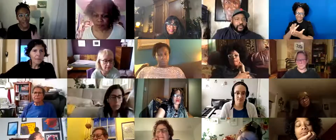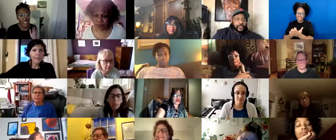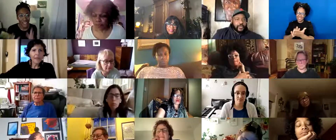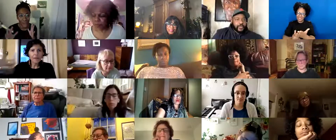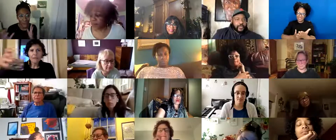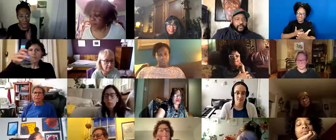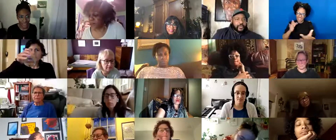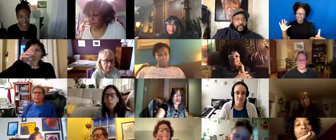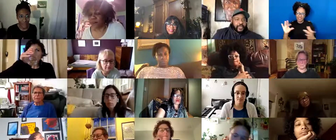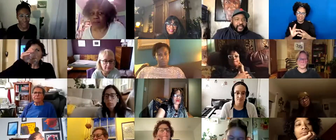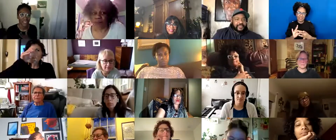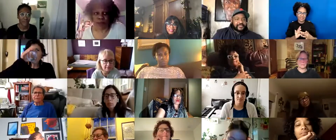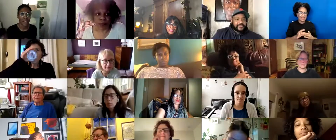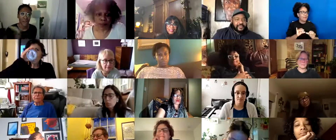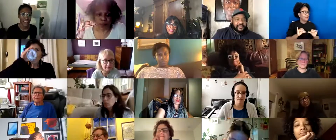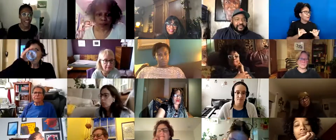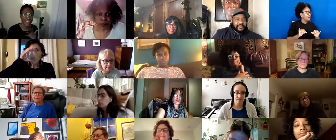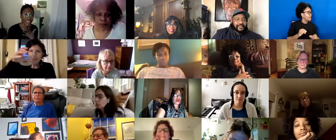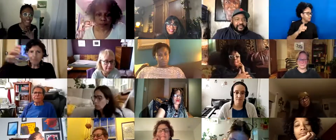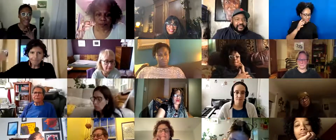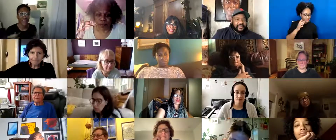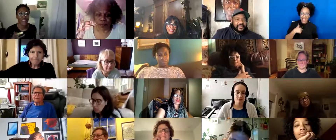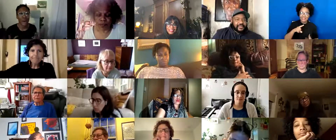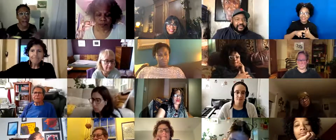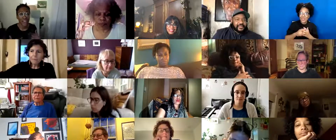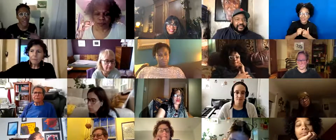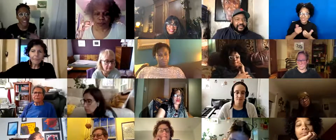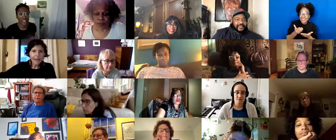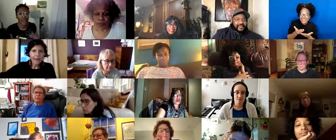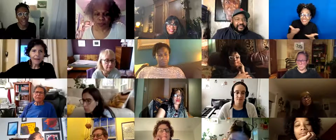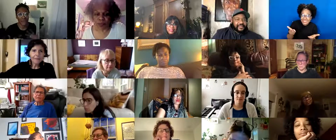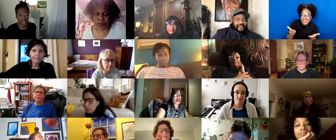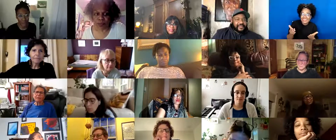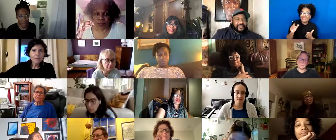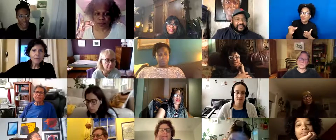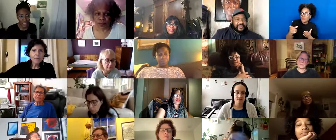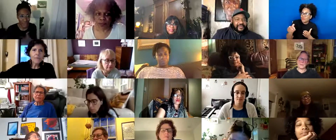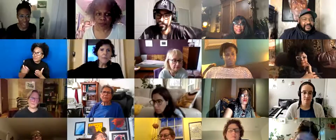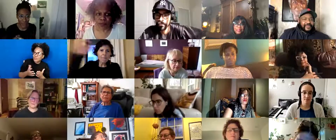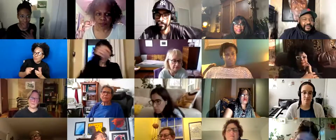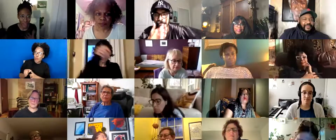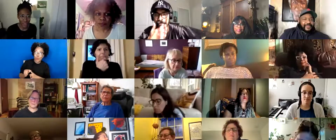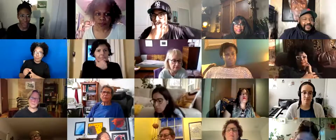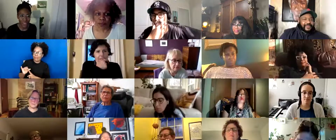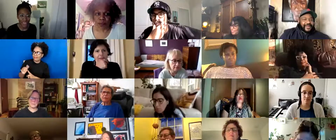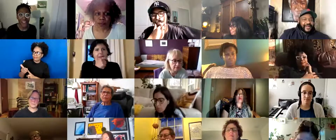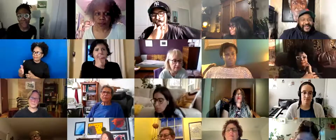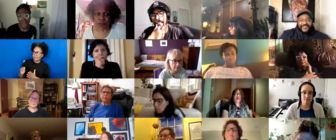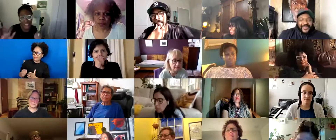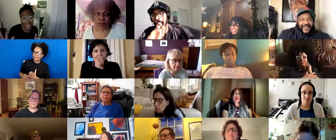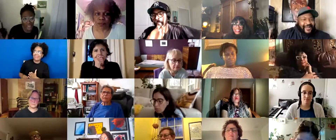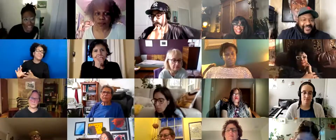wait, no, he said the word, and I was like, let me go back and figure out why those things, what they bring up in me. So that's what I was doing.